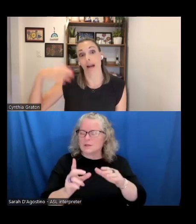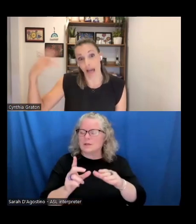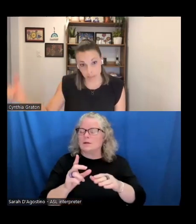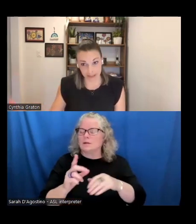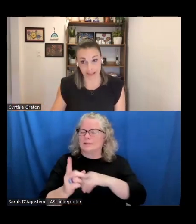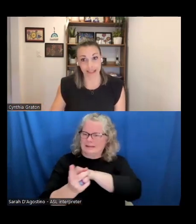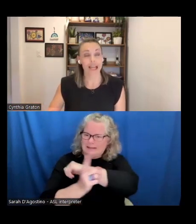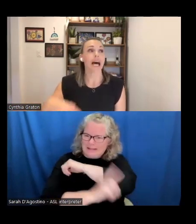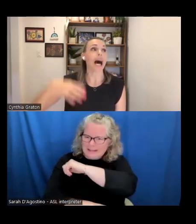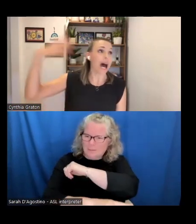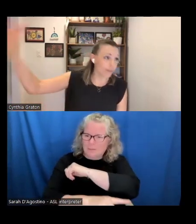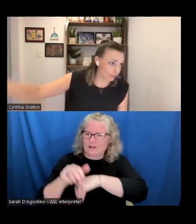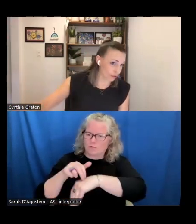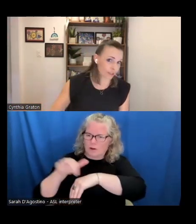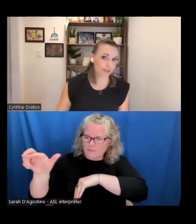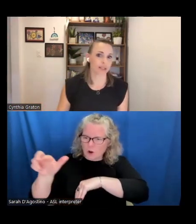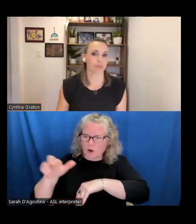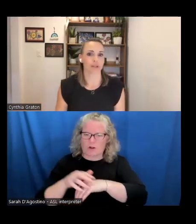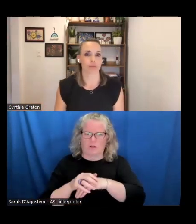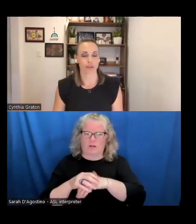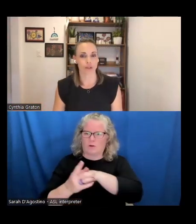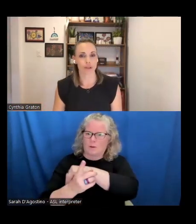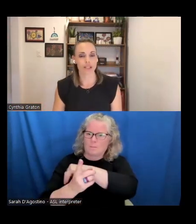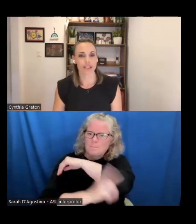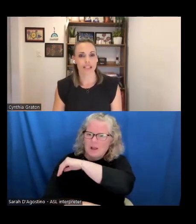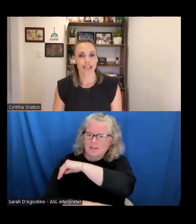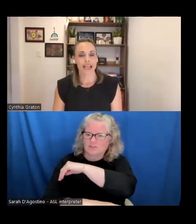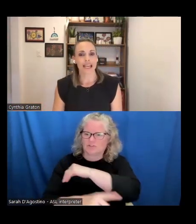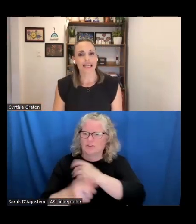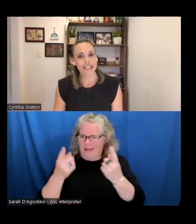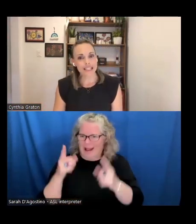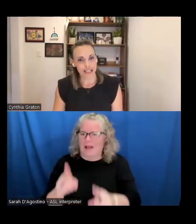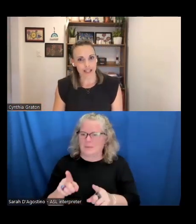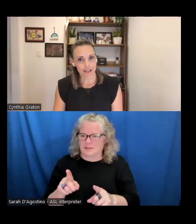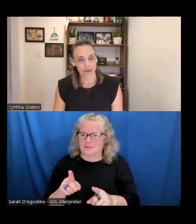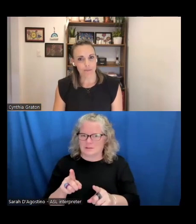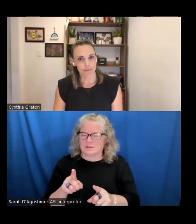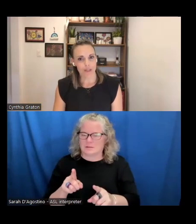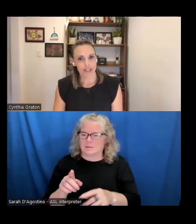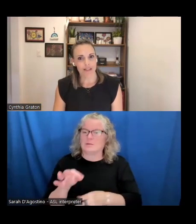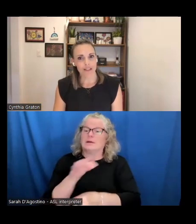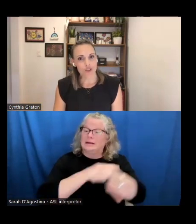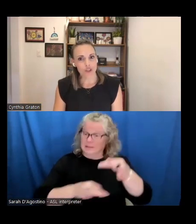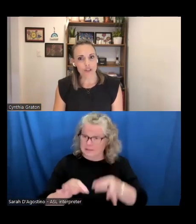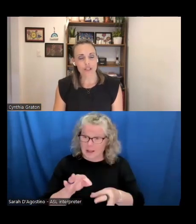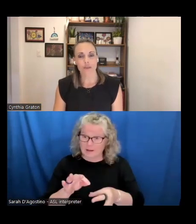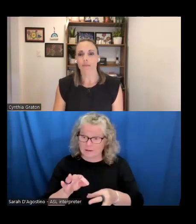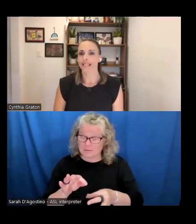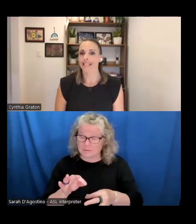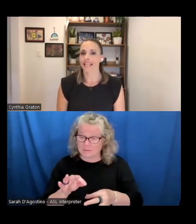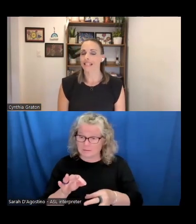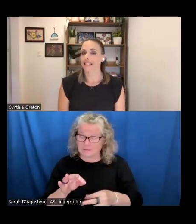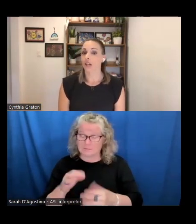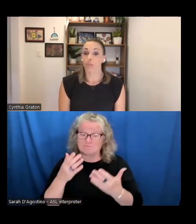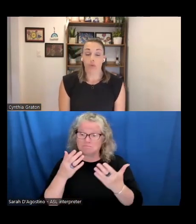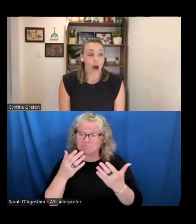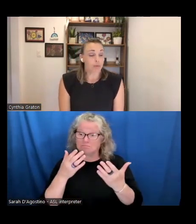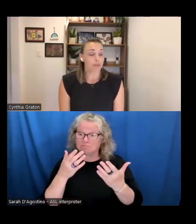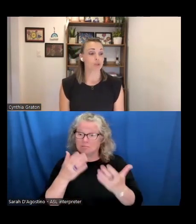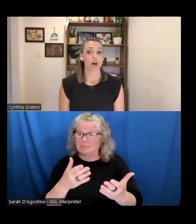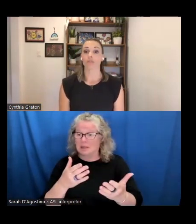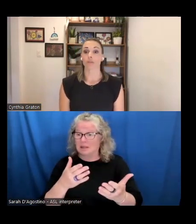that are happening after the discipline referrals. Instead, teachers might send